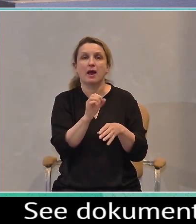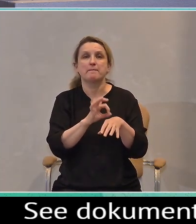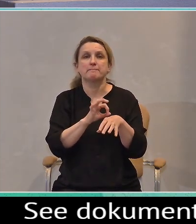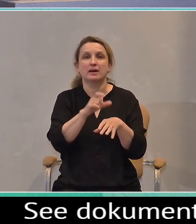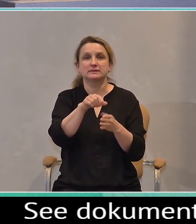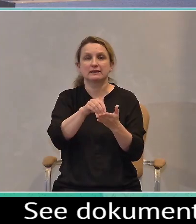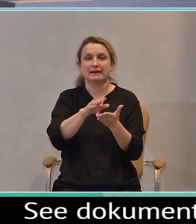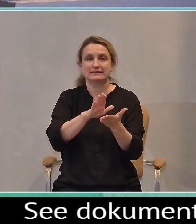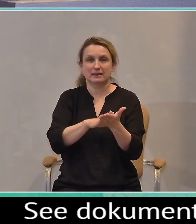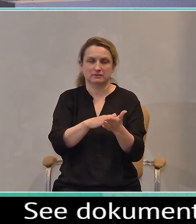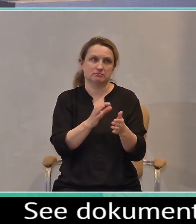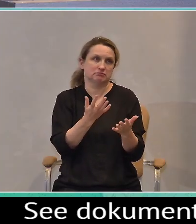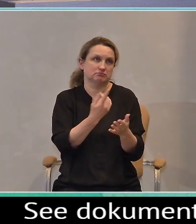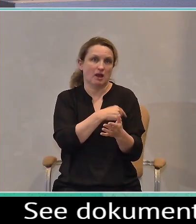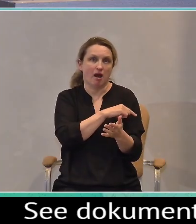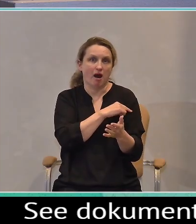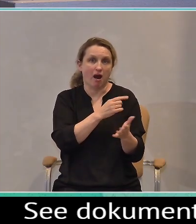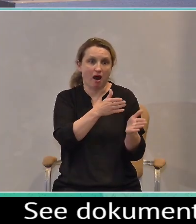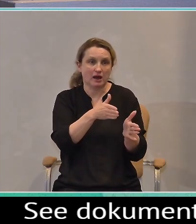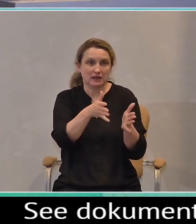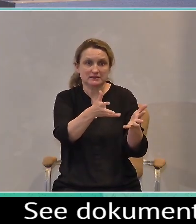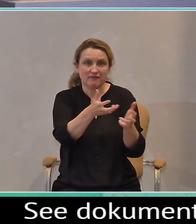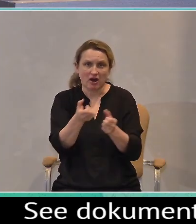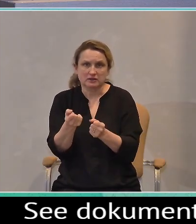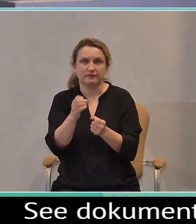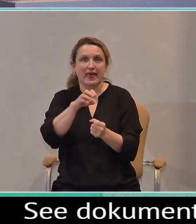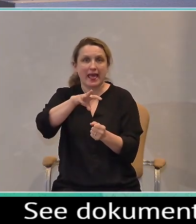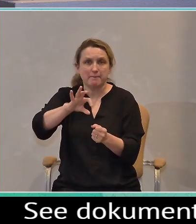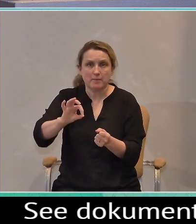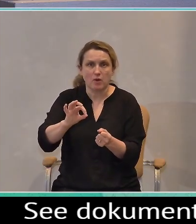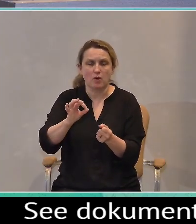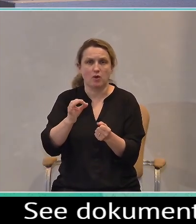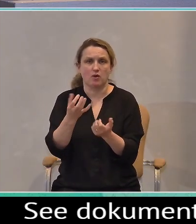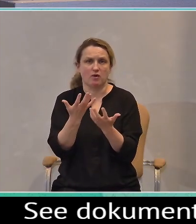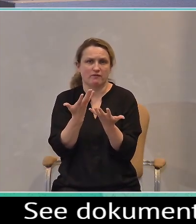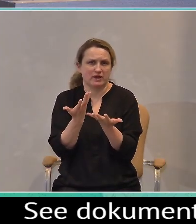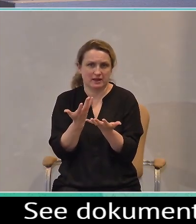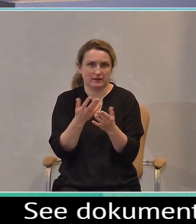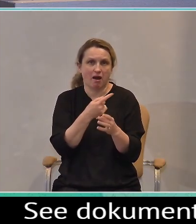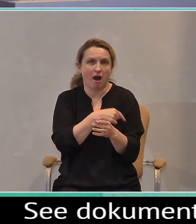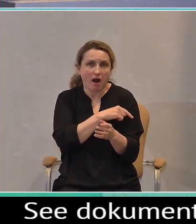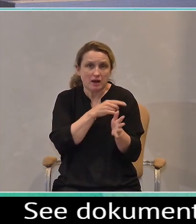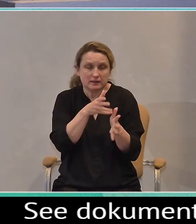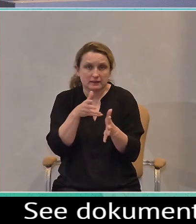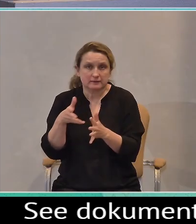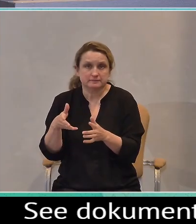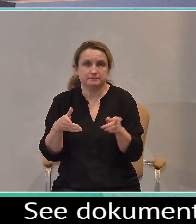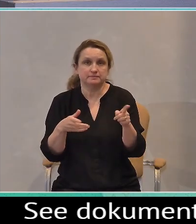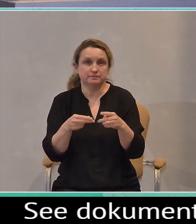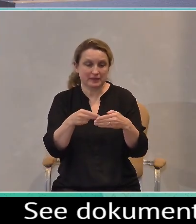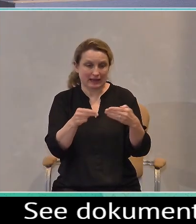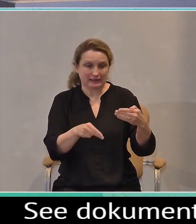The patient's case history gets a green sign, green flagging that it's